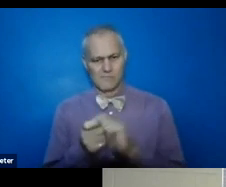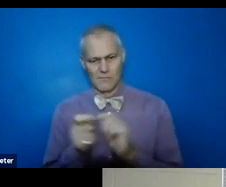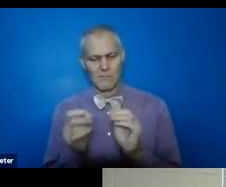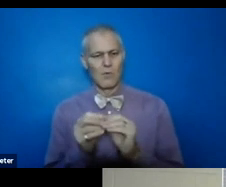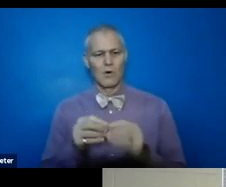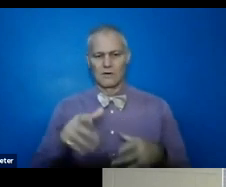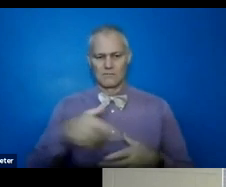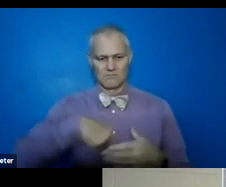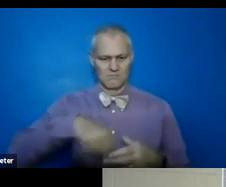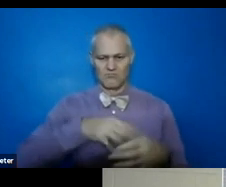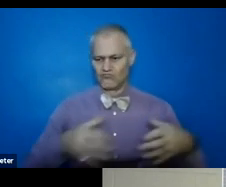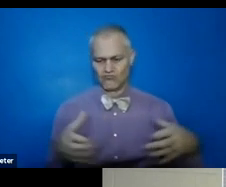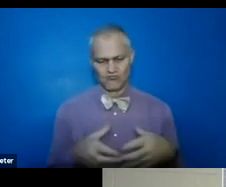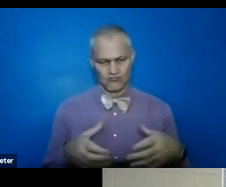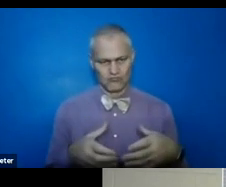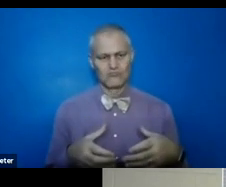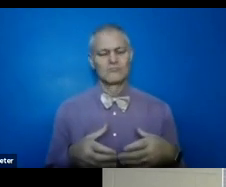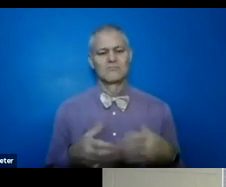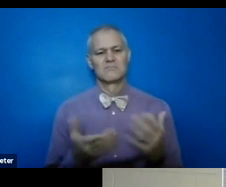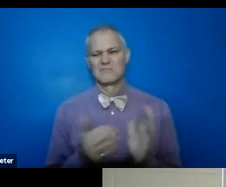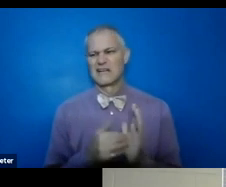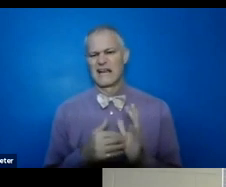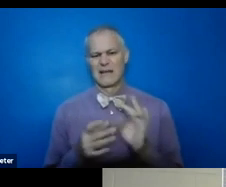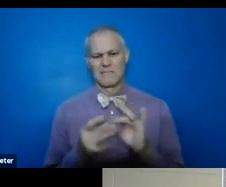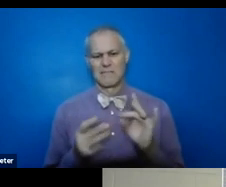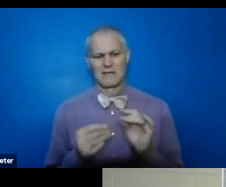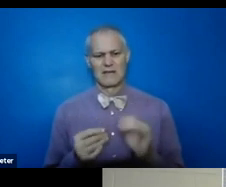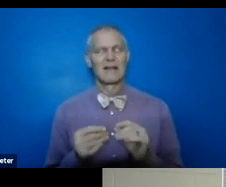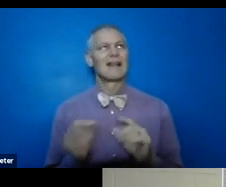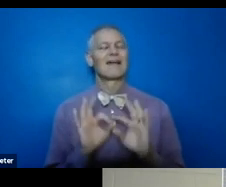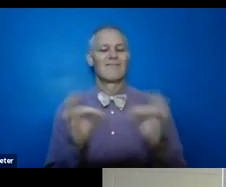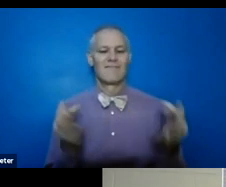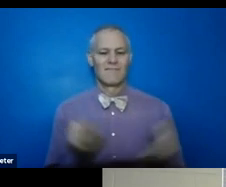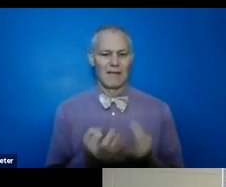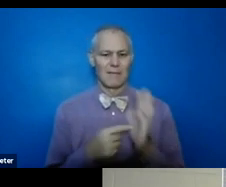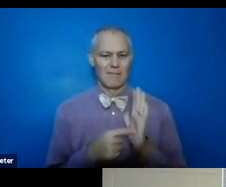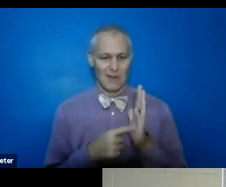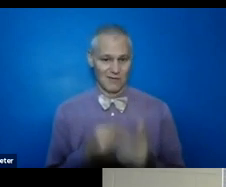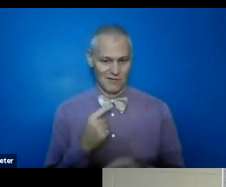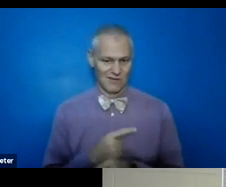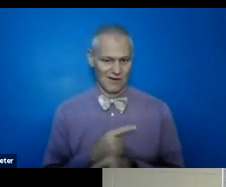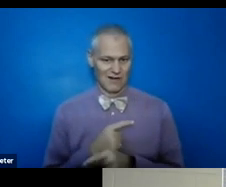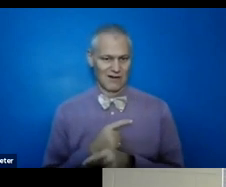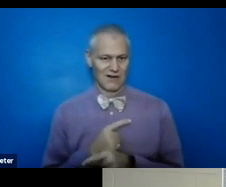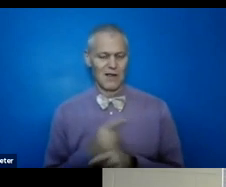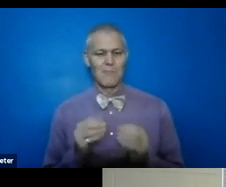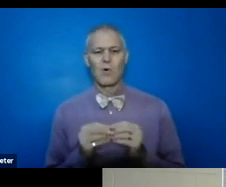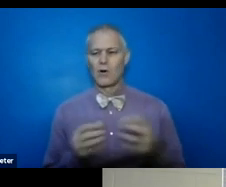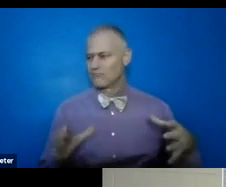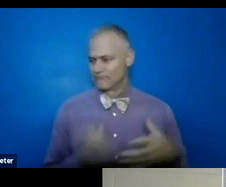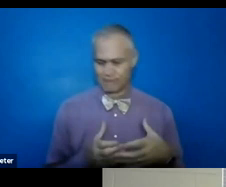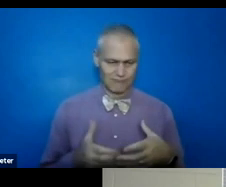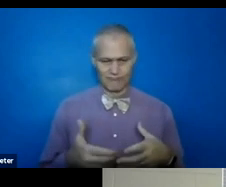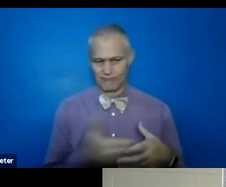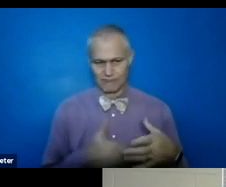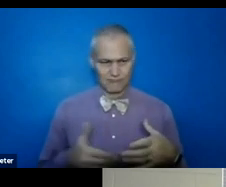in that regard, and again, I've mentioned it a couple of times, but more like a family model, right? Where we're more insular, but we found that we